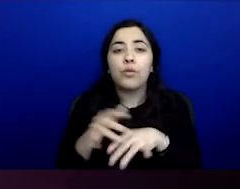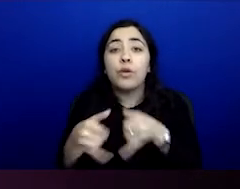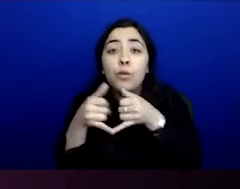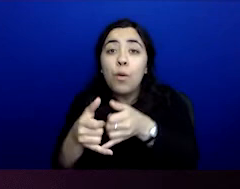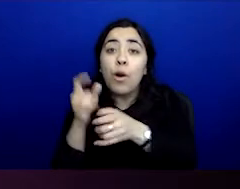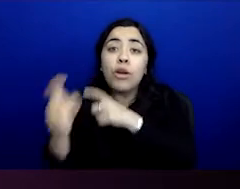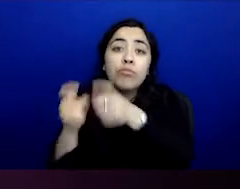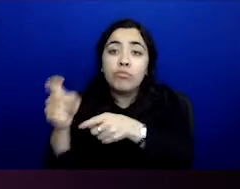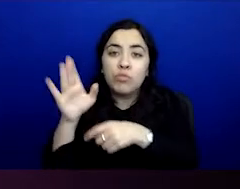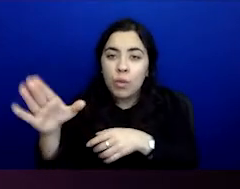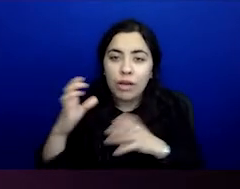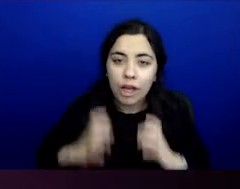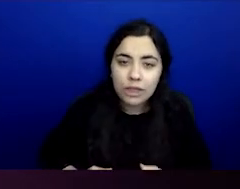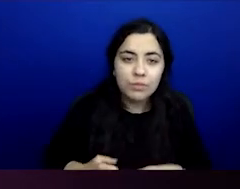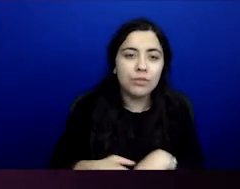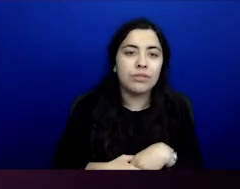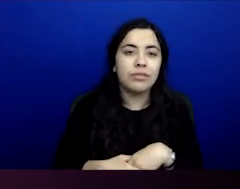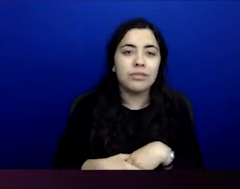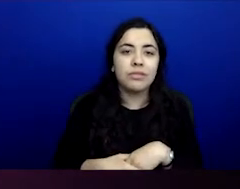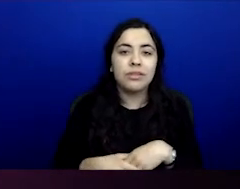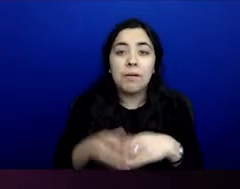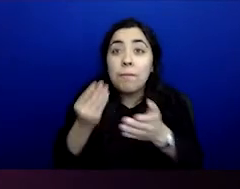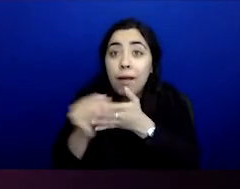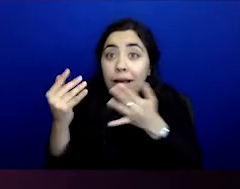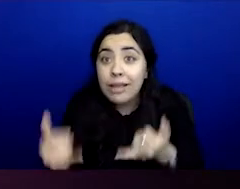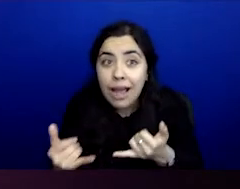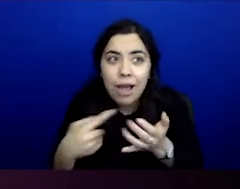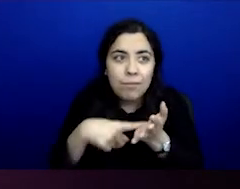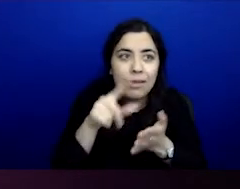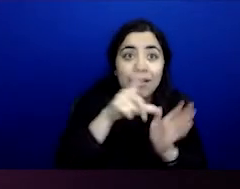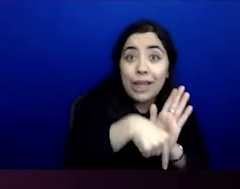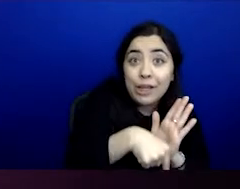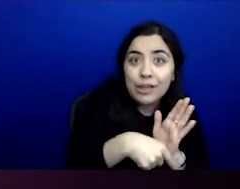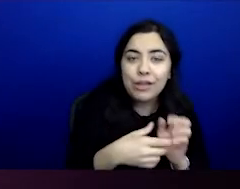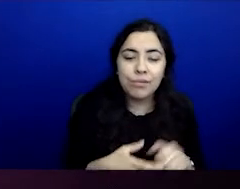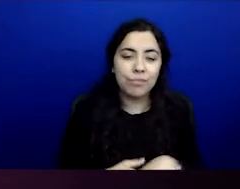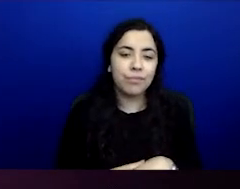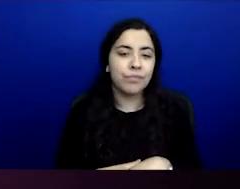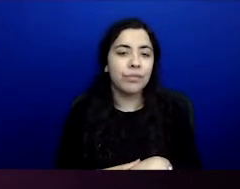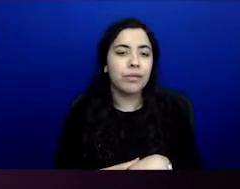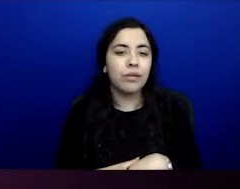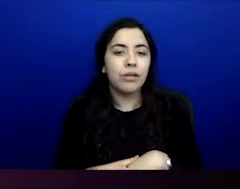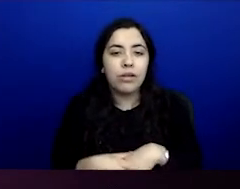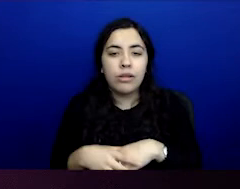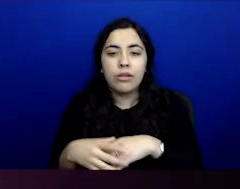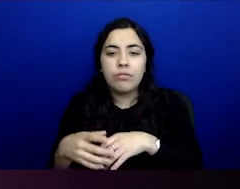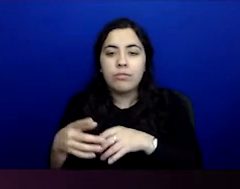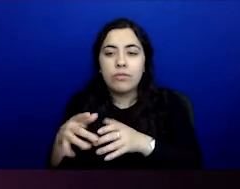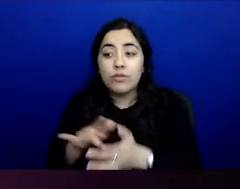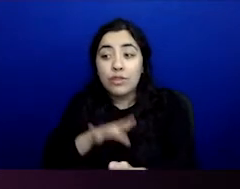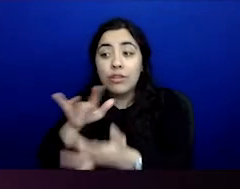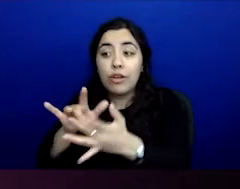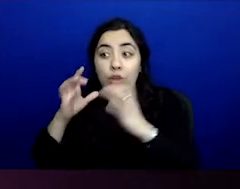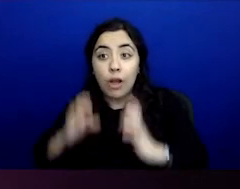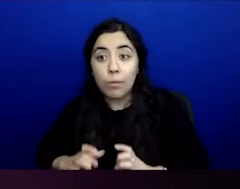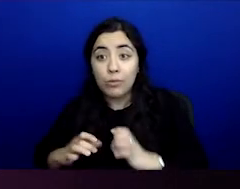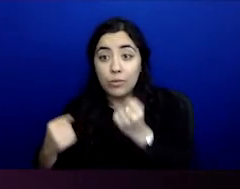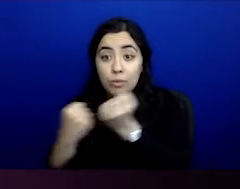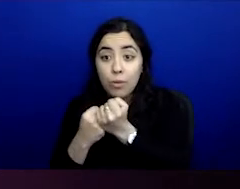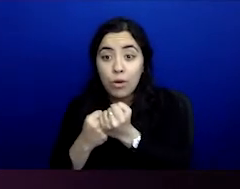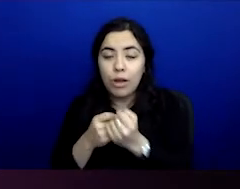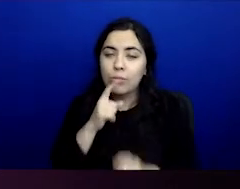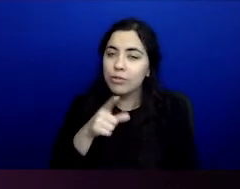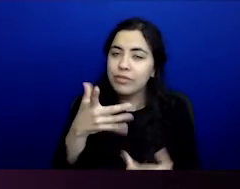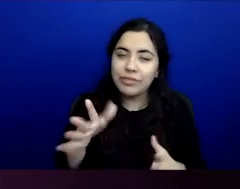customers, to allow people to buy now and pay later, to talk to customer support. I'm sure we've all seen the intercom widgets